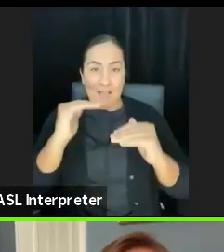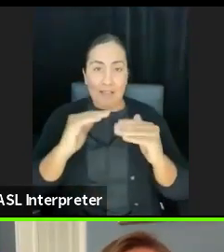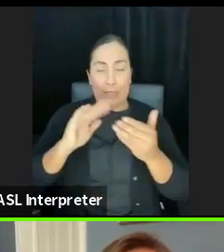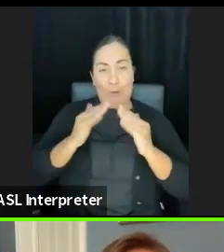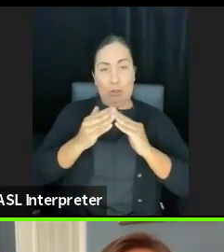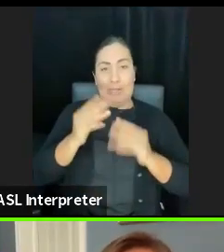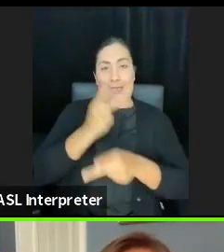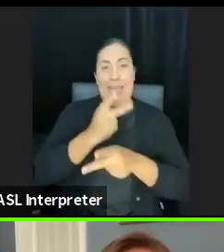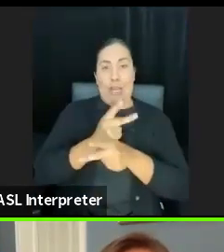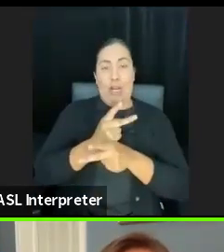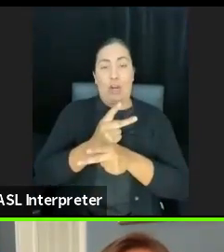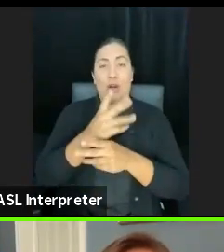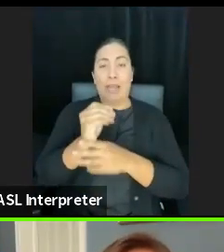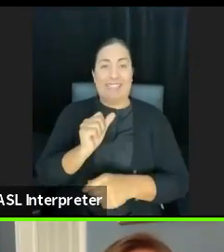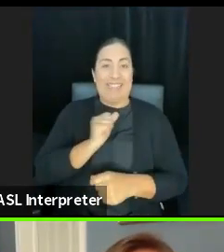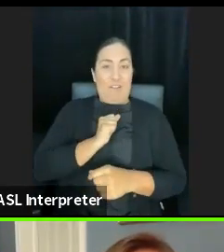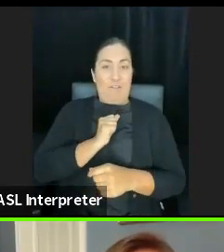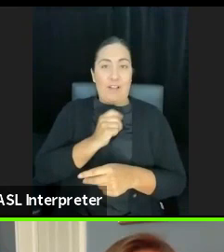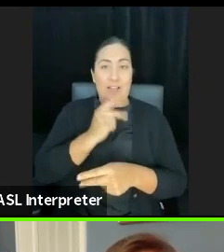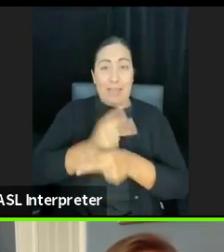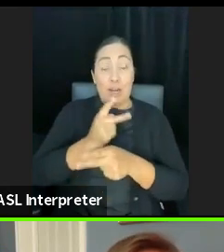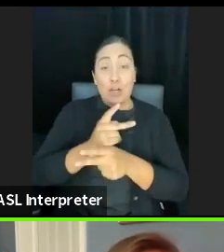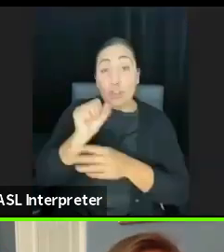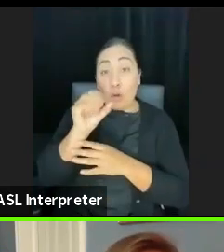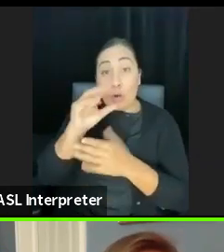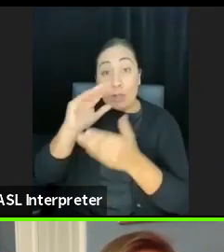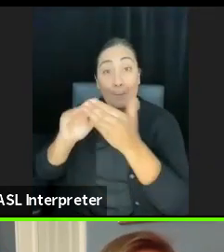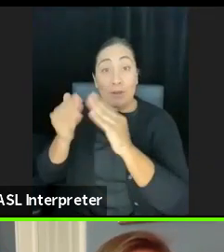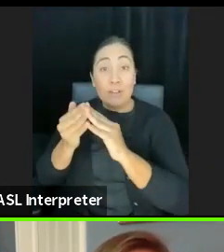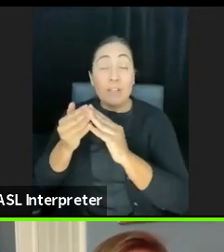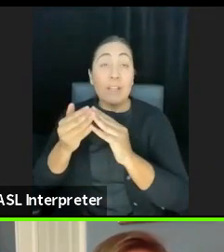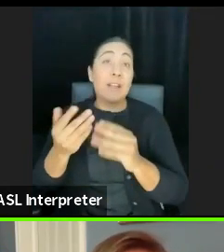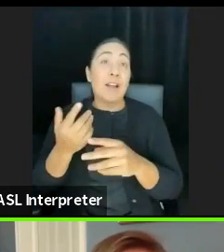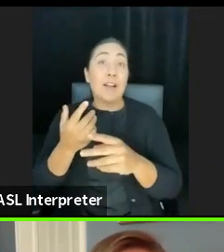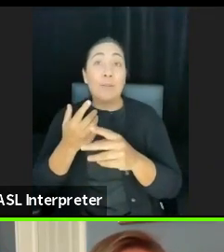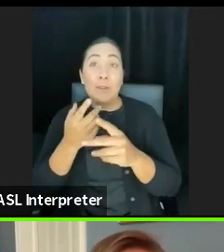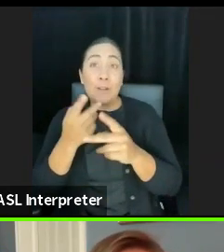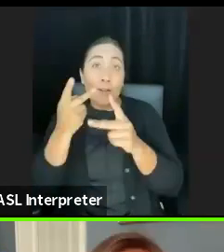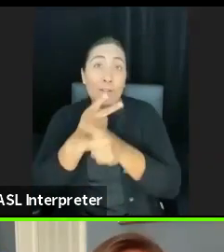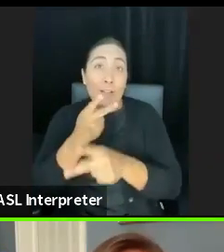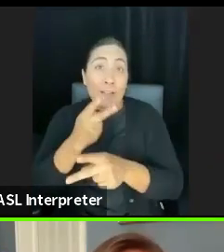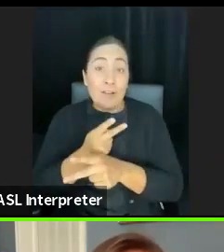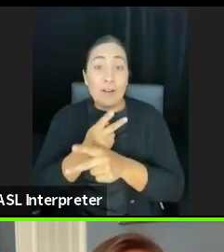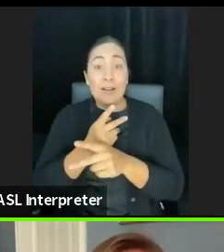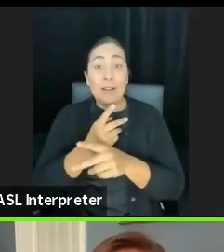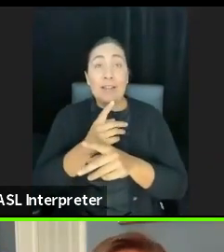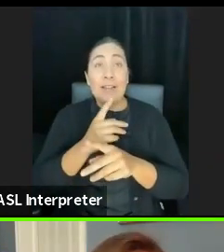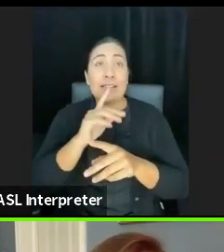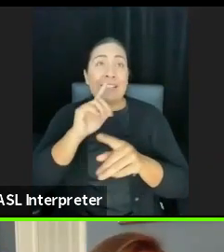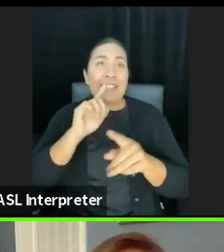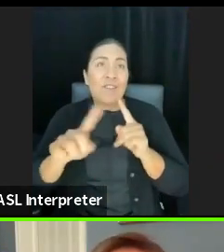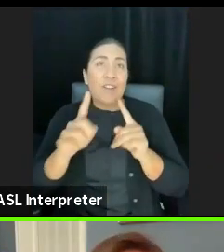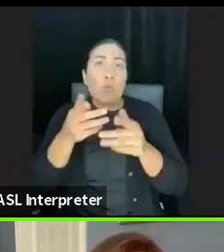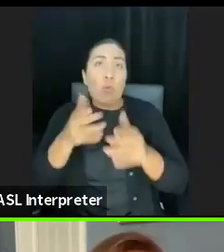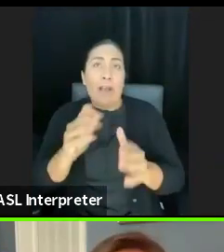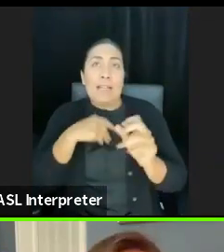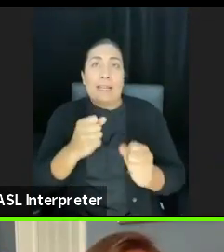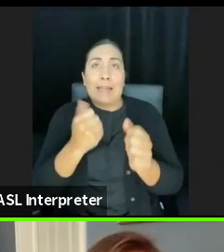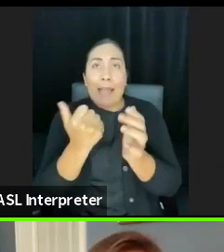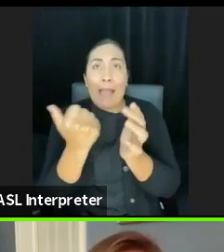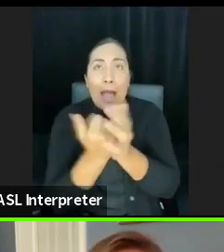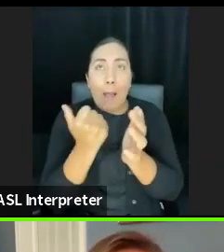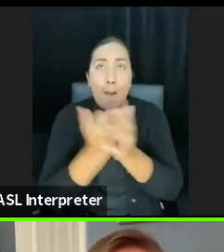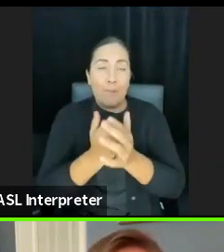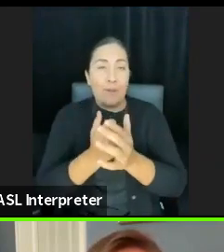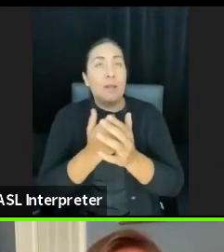on the community care side of things, being proud of starting to sift through SBA and CARES Act stuff to try to help people figure